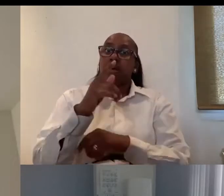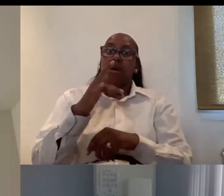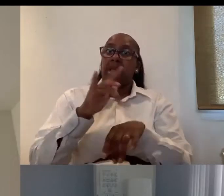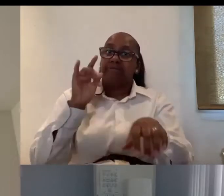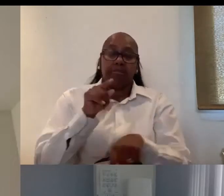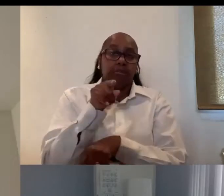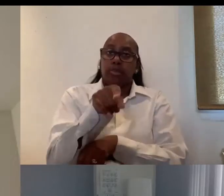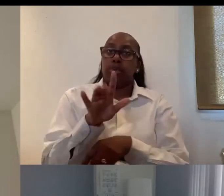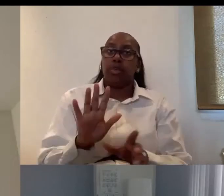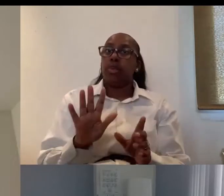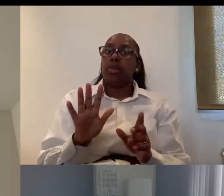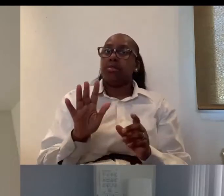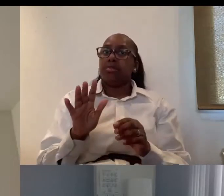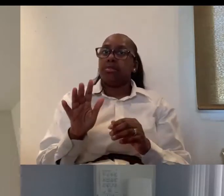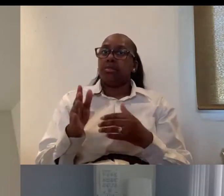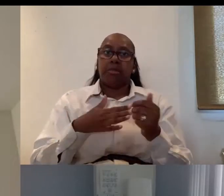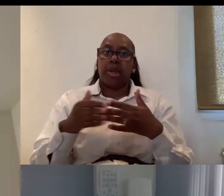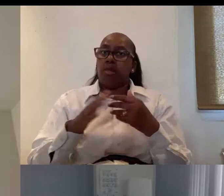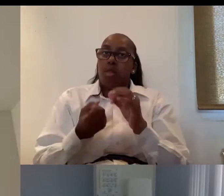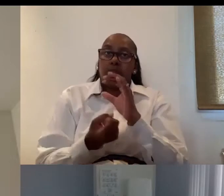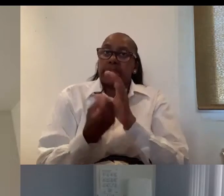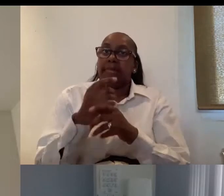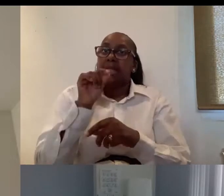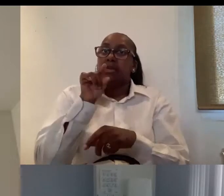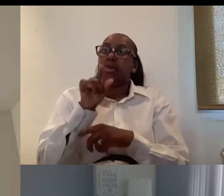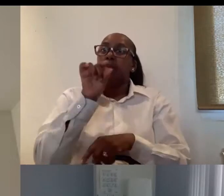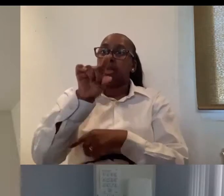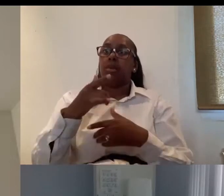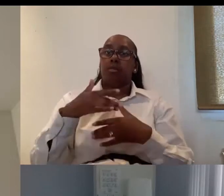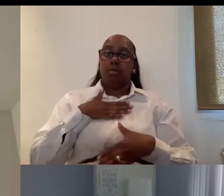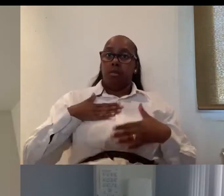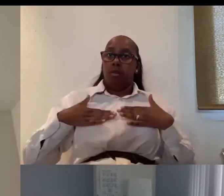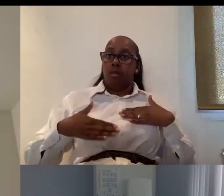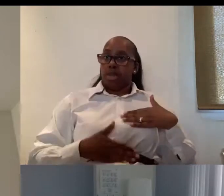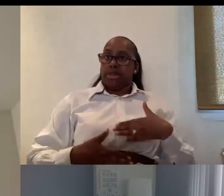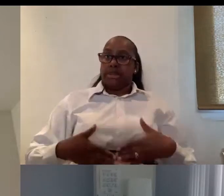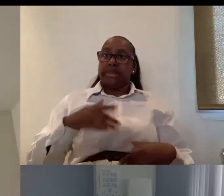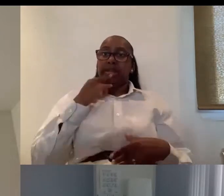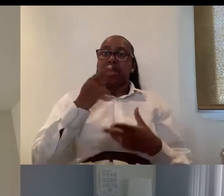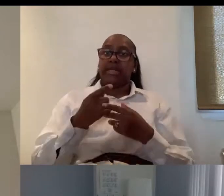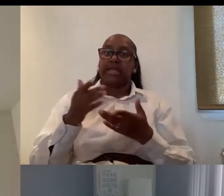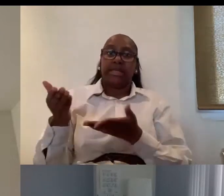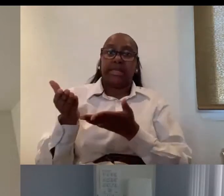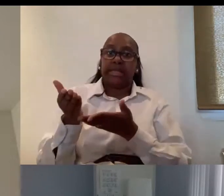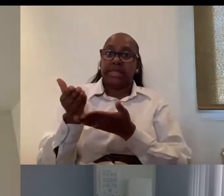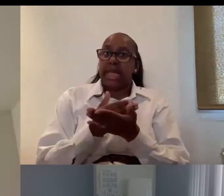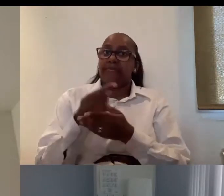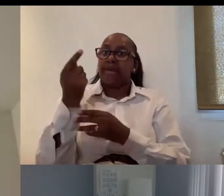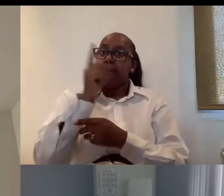you, whatever is happening to your immune system. And the vaccine is safe in anybody who is